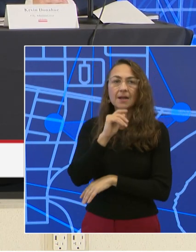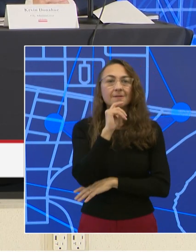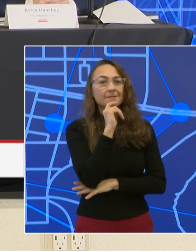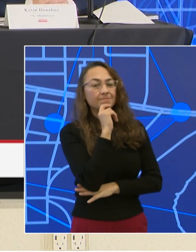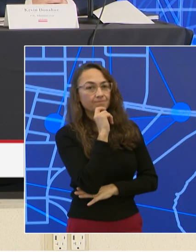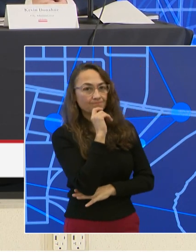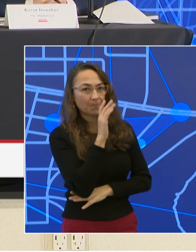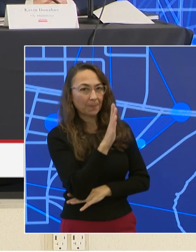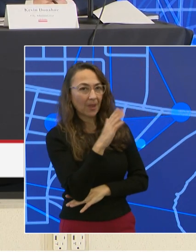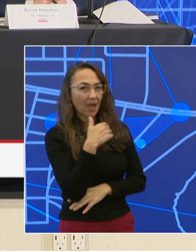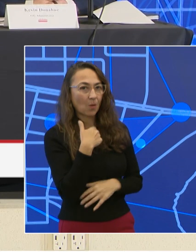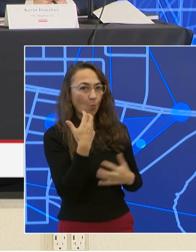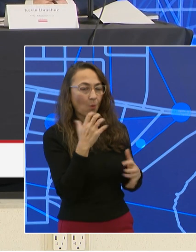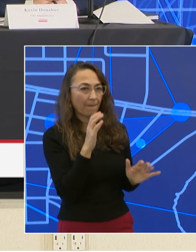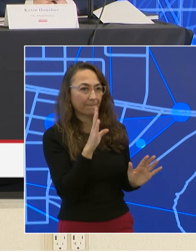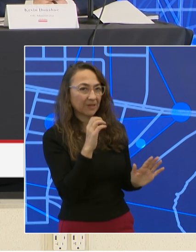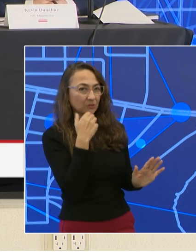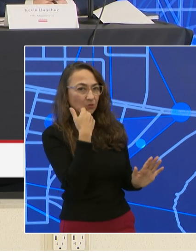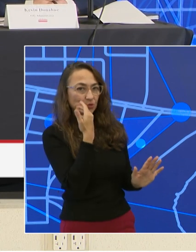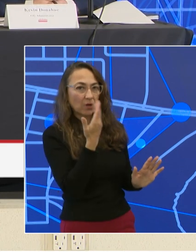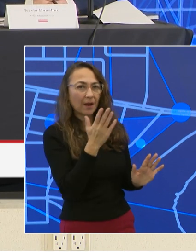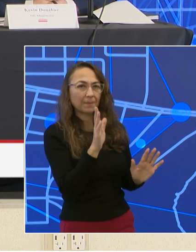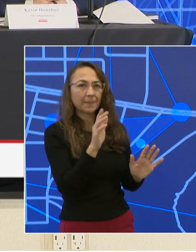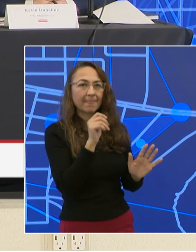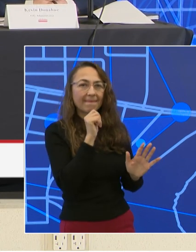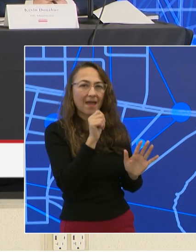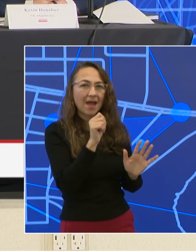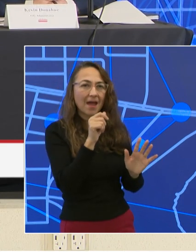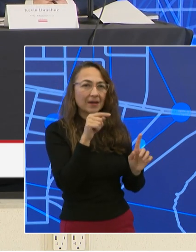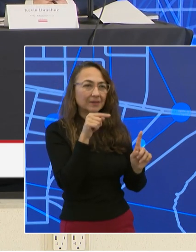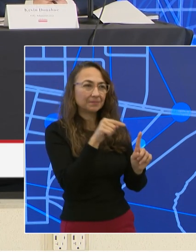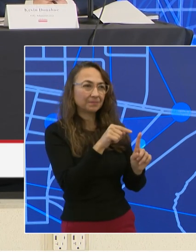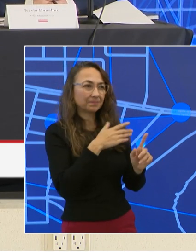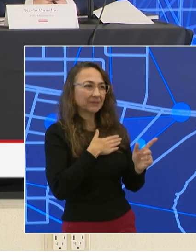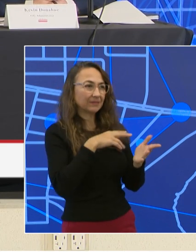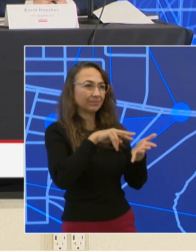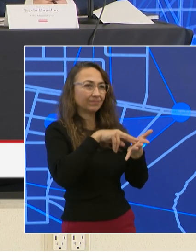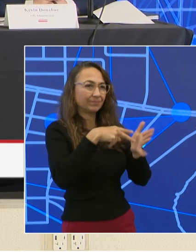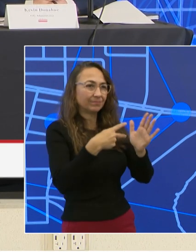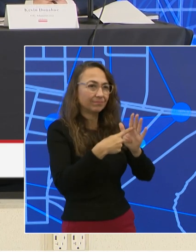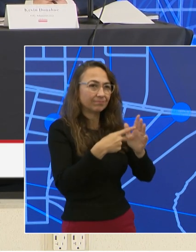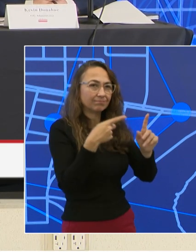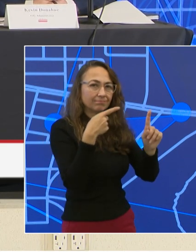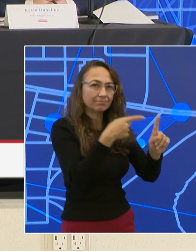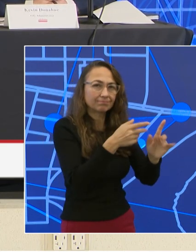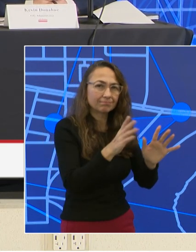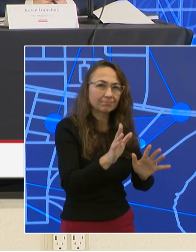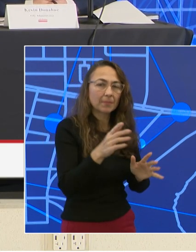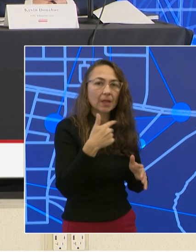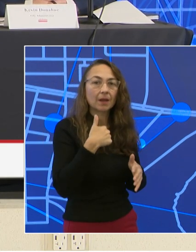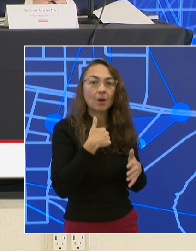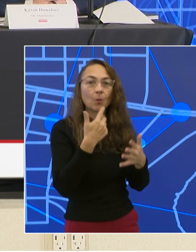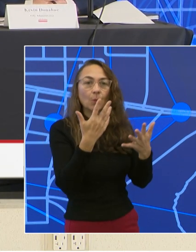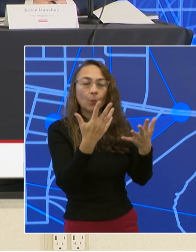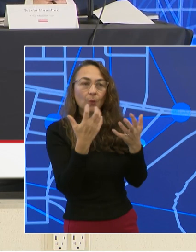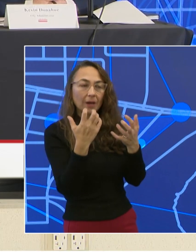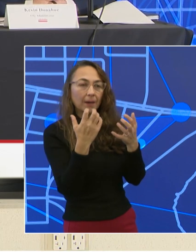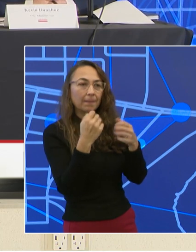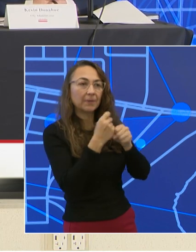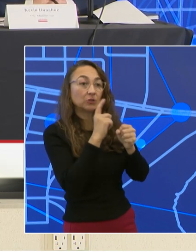don't. And that's not my intention. And I want to be as forthcoming as possible. But I intend to keep my discussions